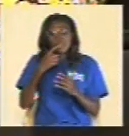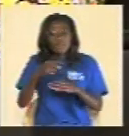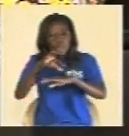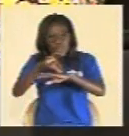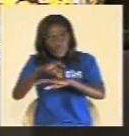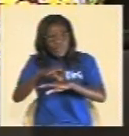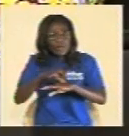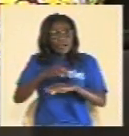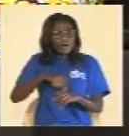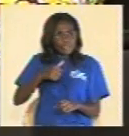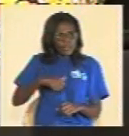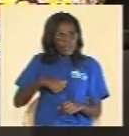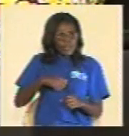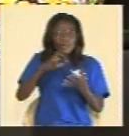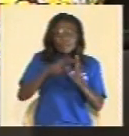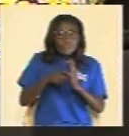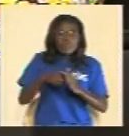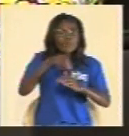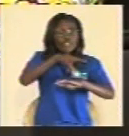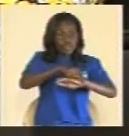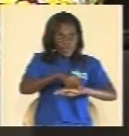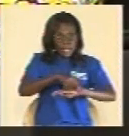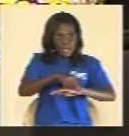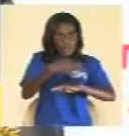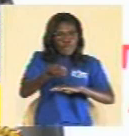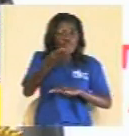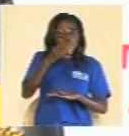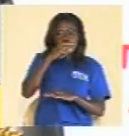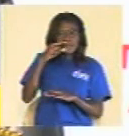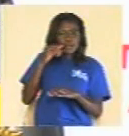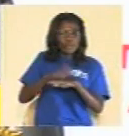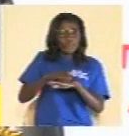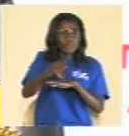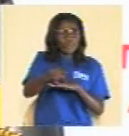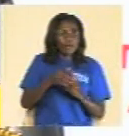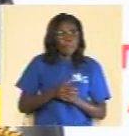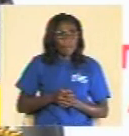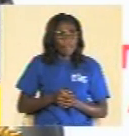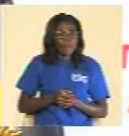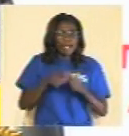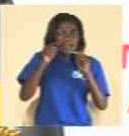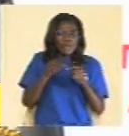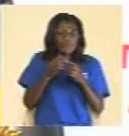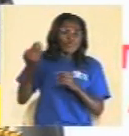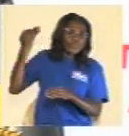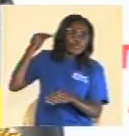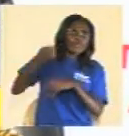a Norwegian doctor, who actually identified the bacilli itself long time ago,